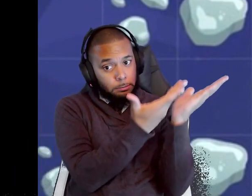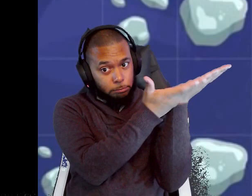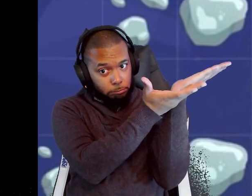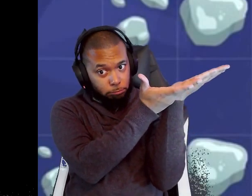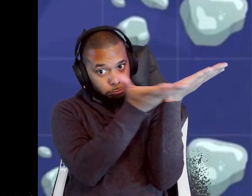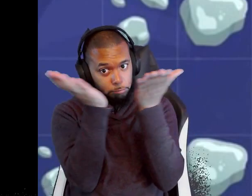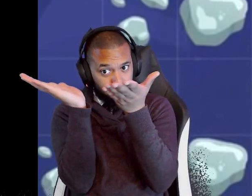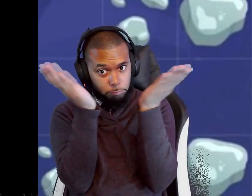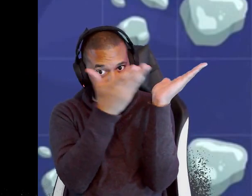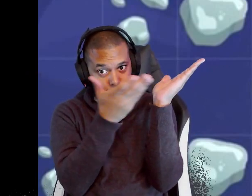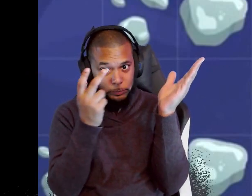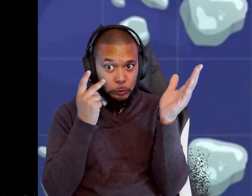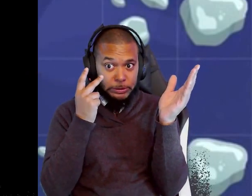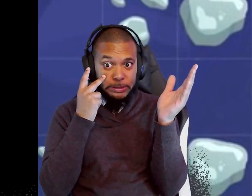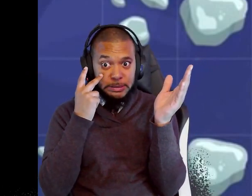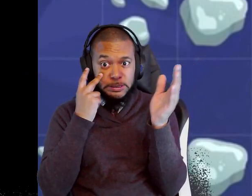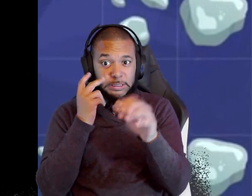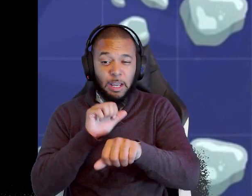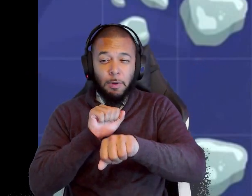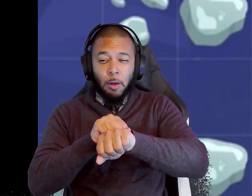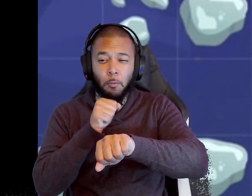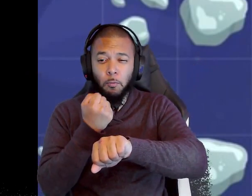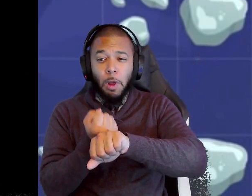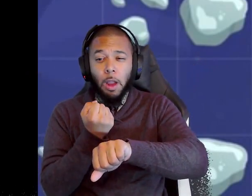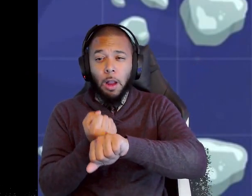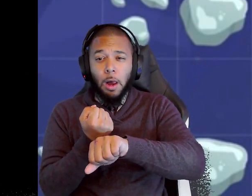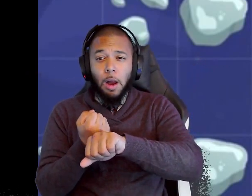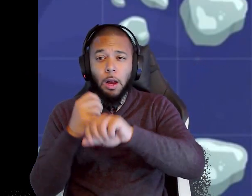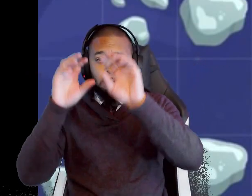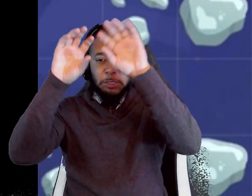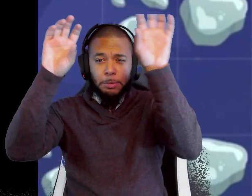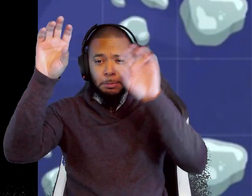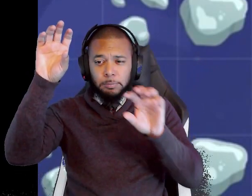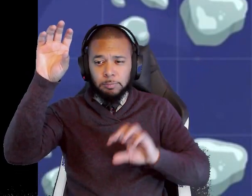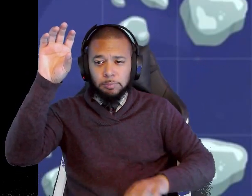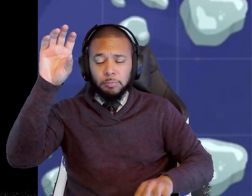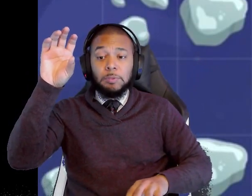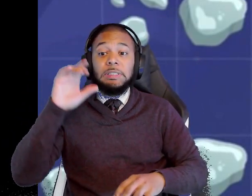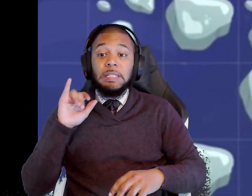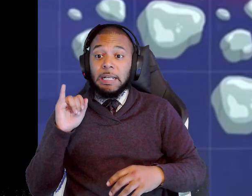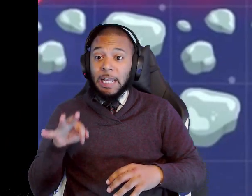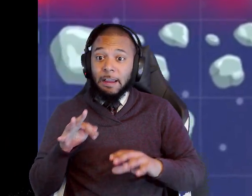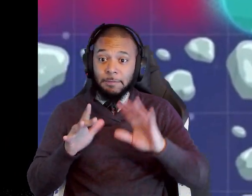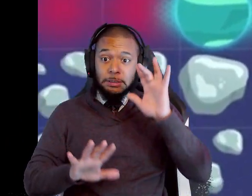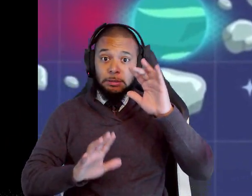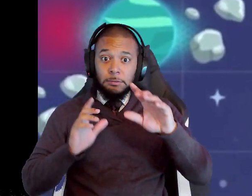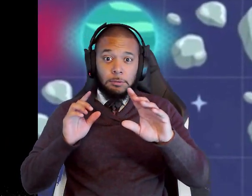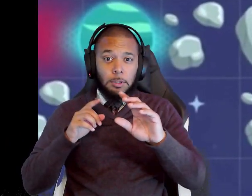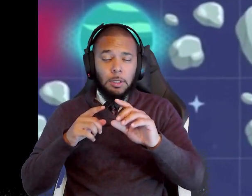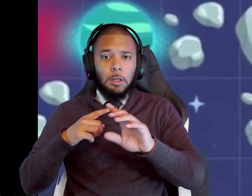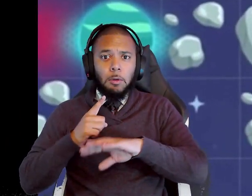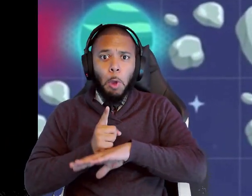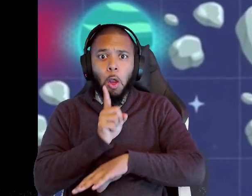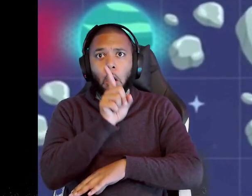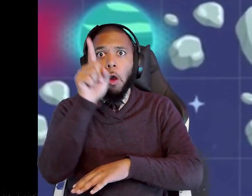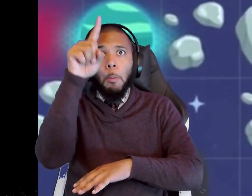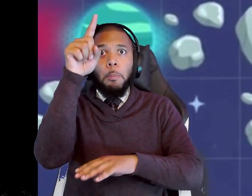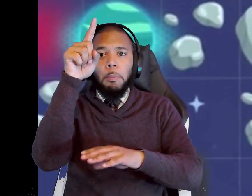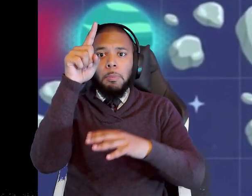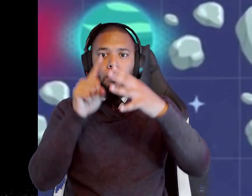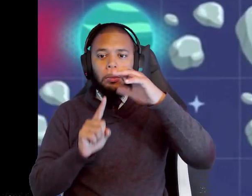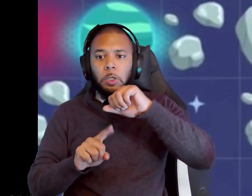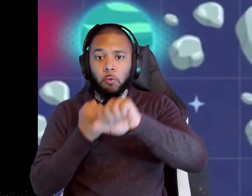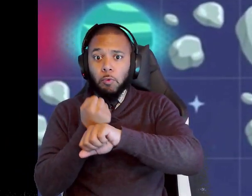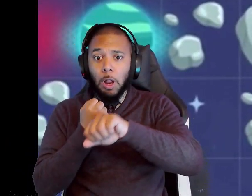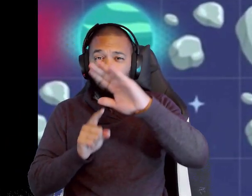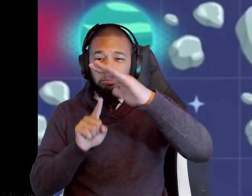notice how there are all these rocks if you hit the rocks it's a bad thing and we have some